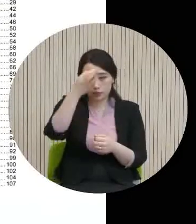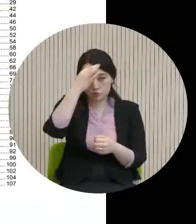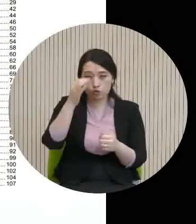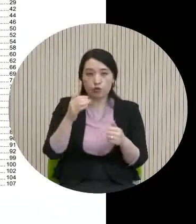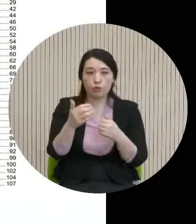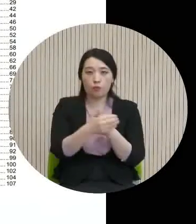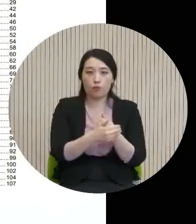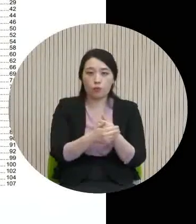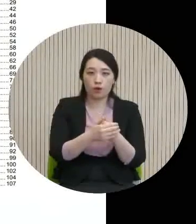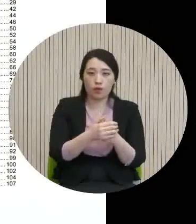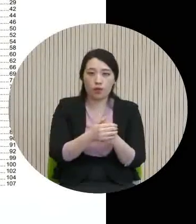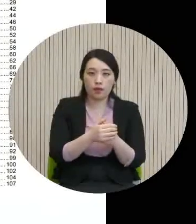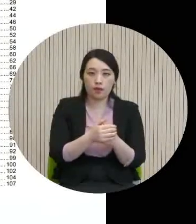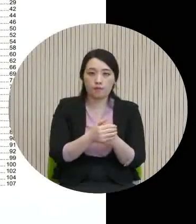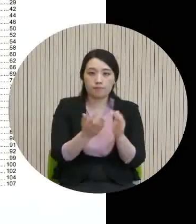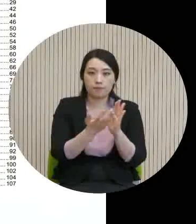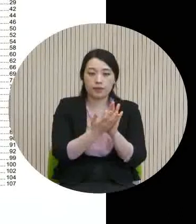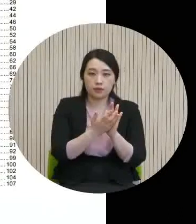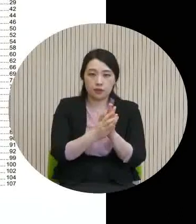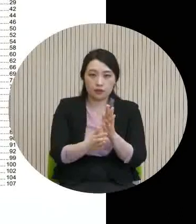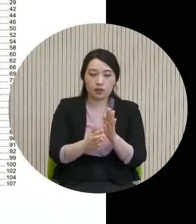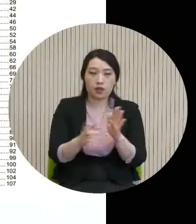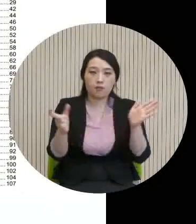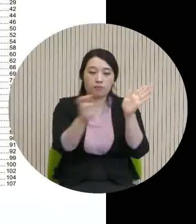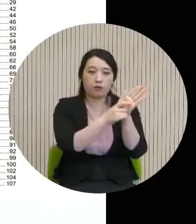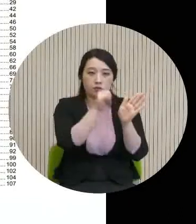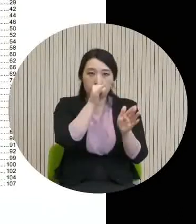Lastly, to finish, I'll just say that